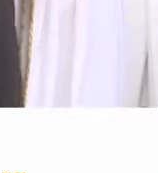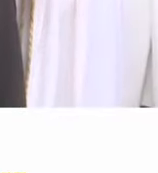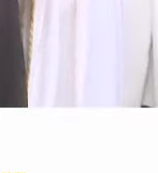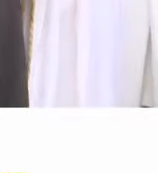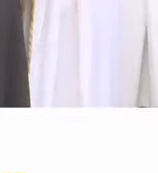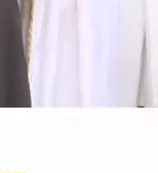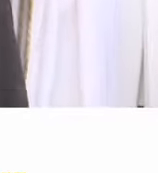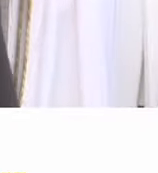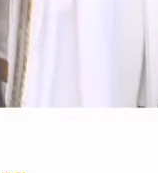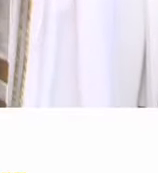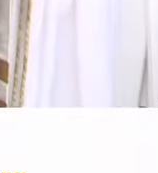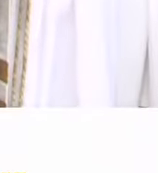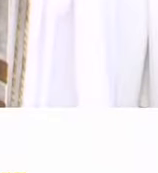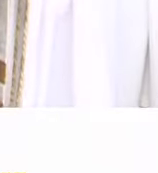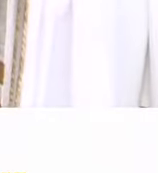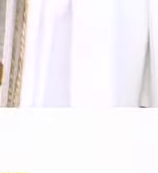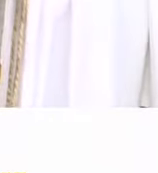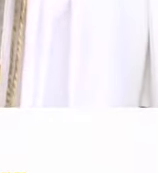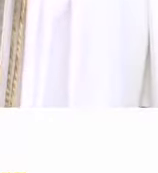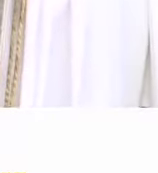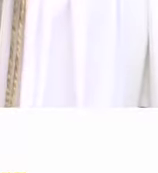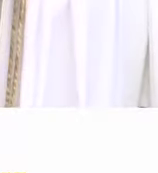The Lord is risen.